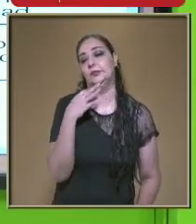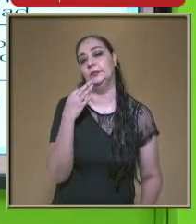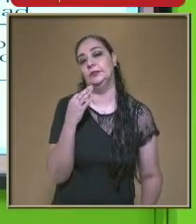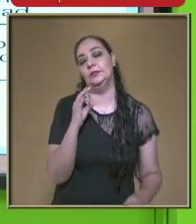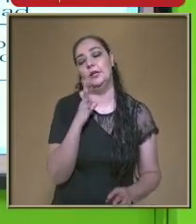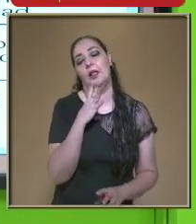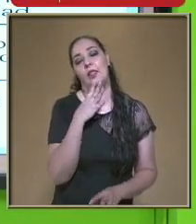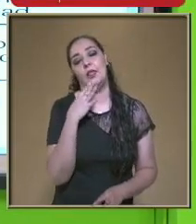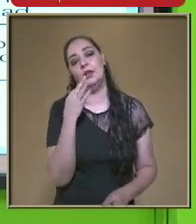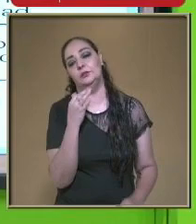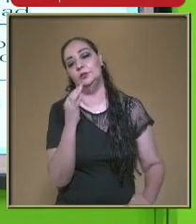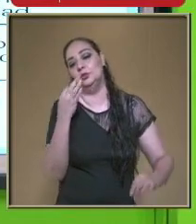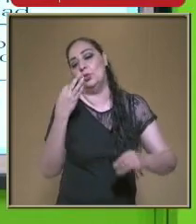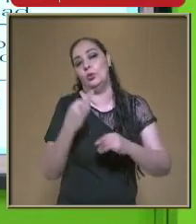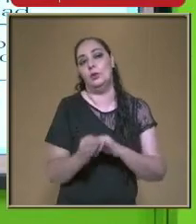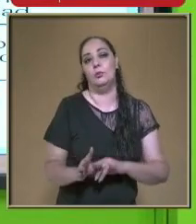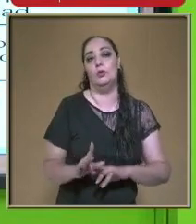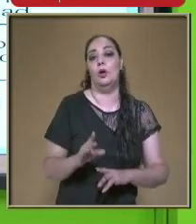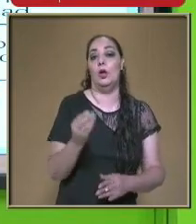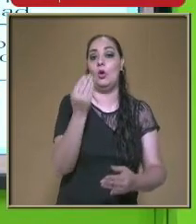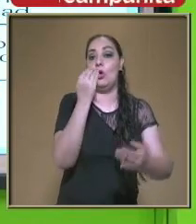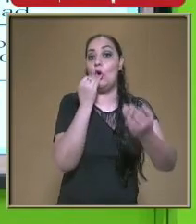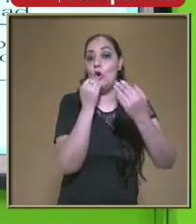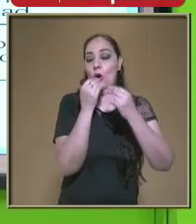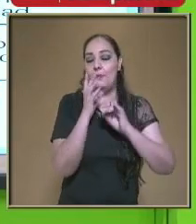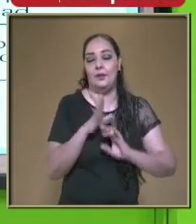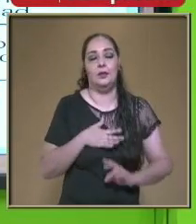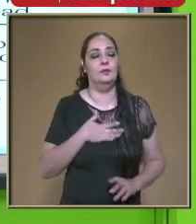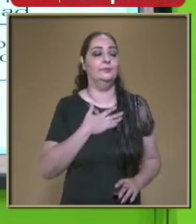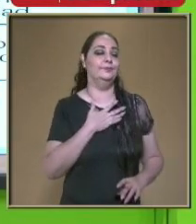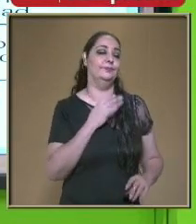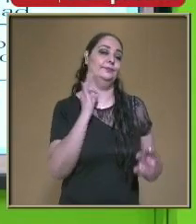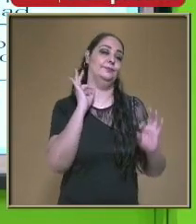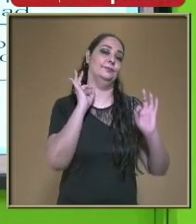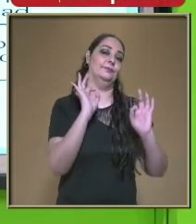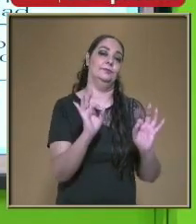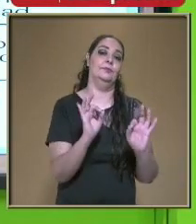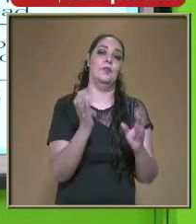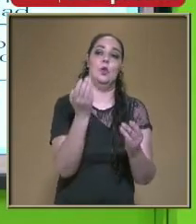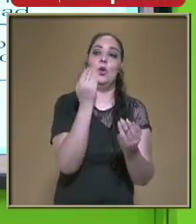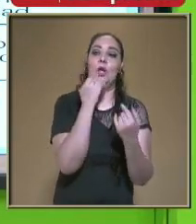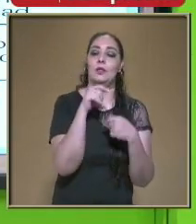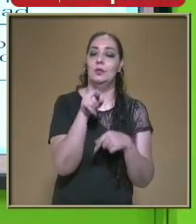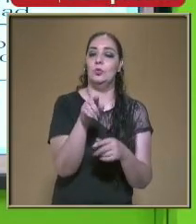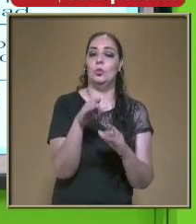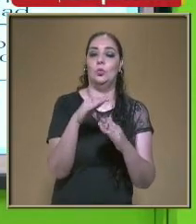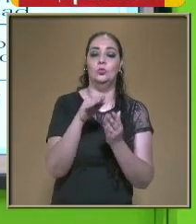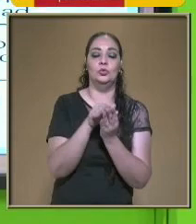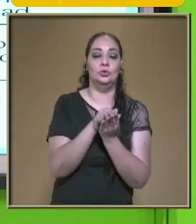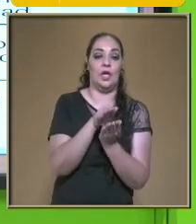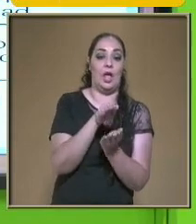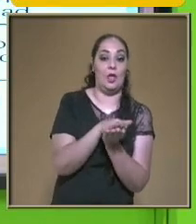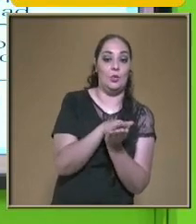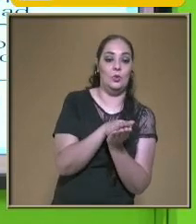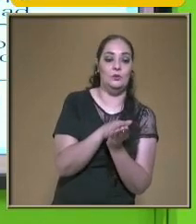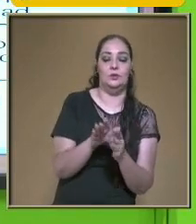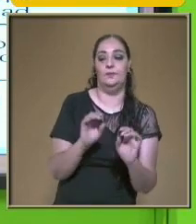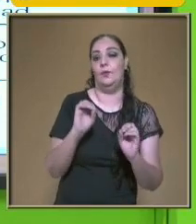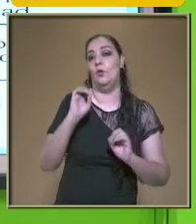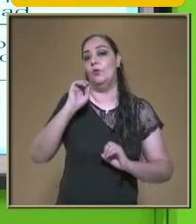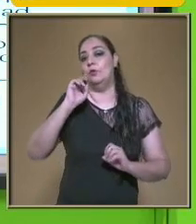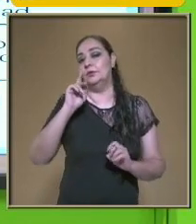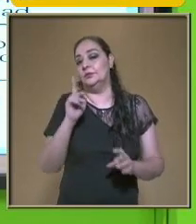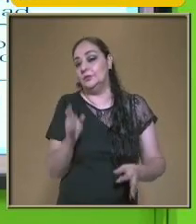most delicious one, eat and enjoy. You can eat your sandwich. So, officially,